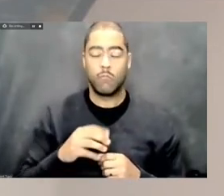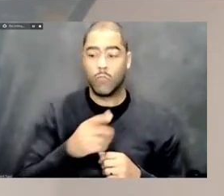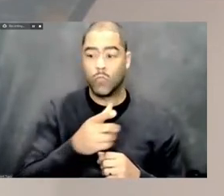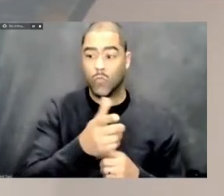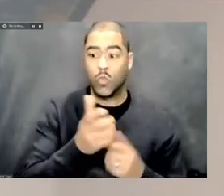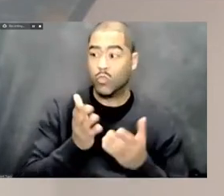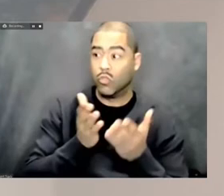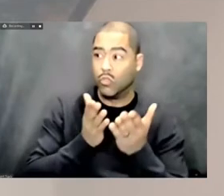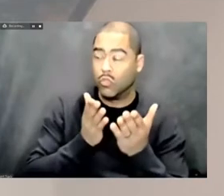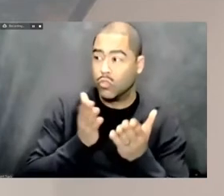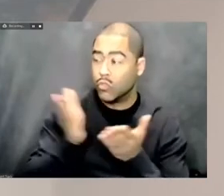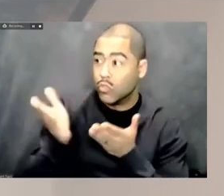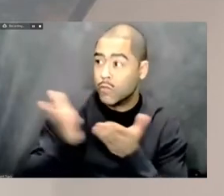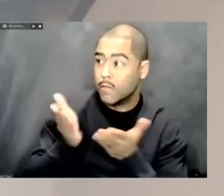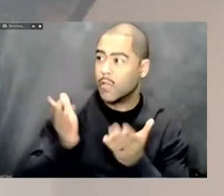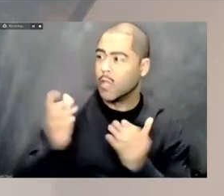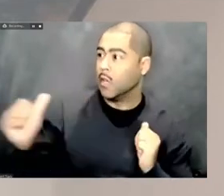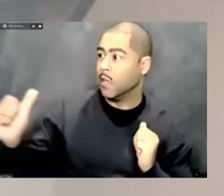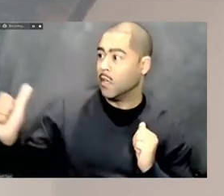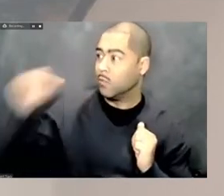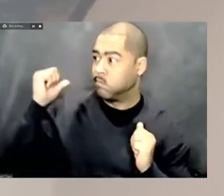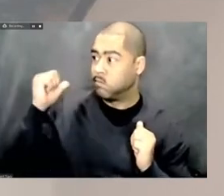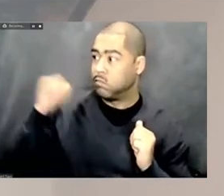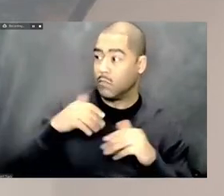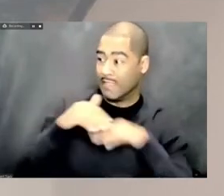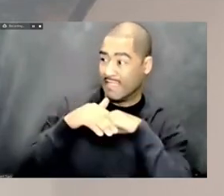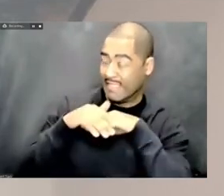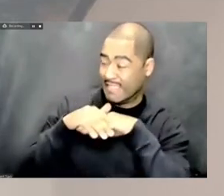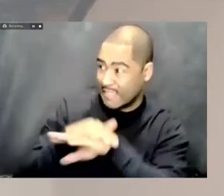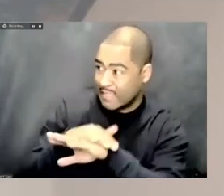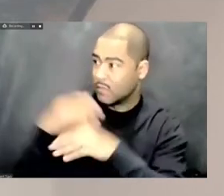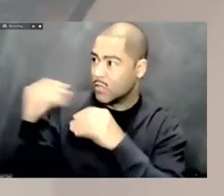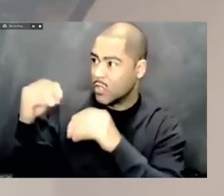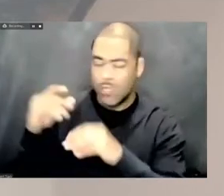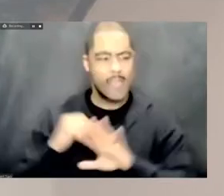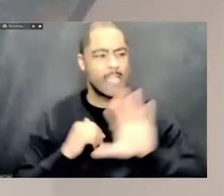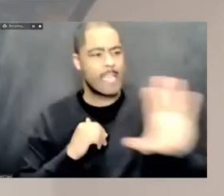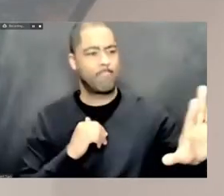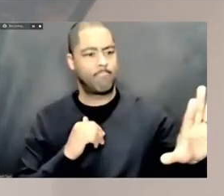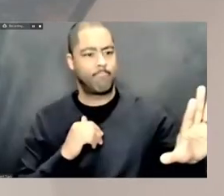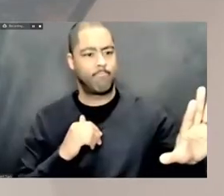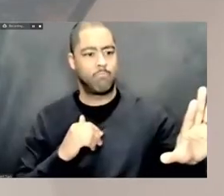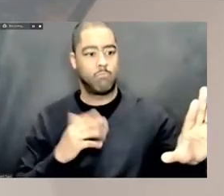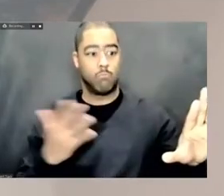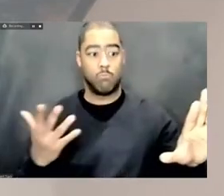In order to facilitate our procedures, please limit your carrying on.